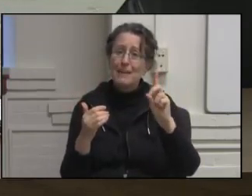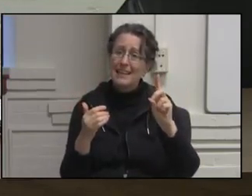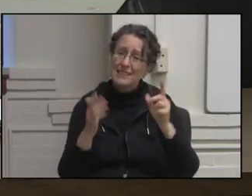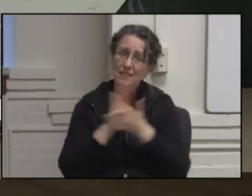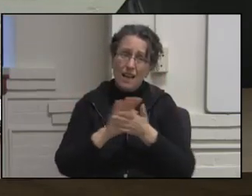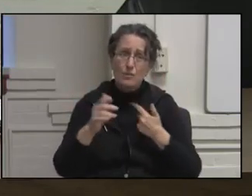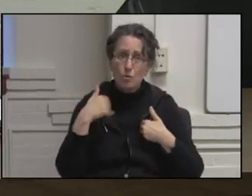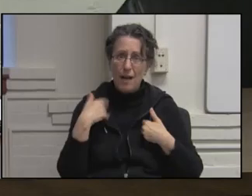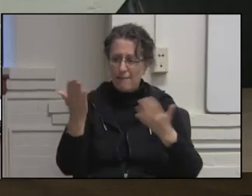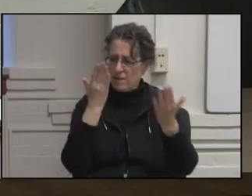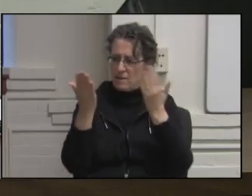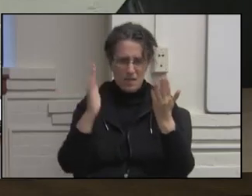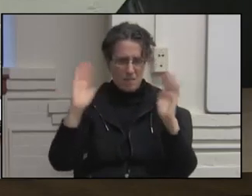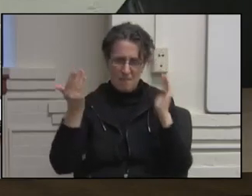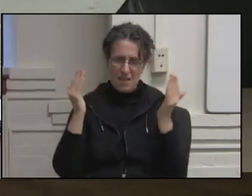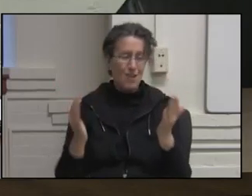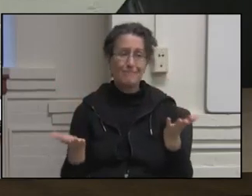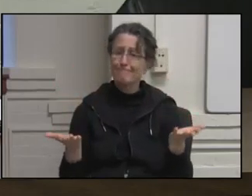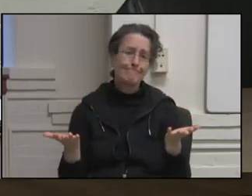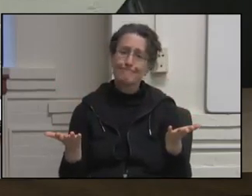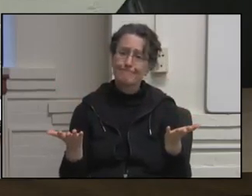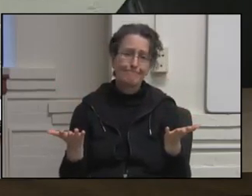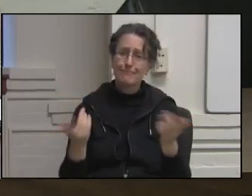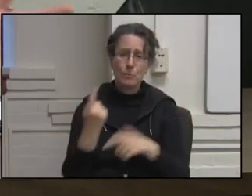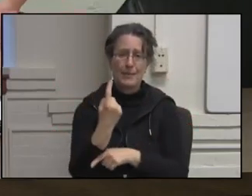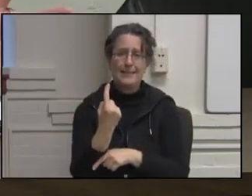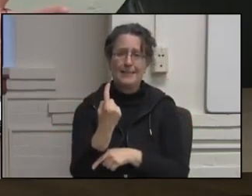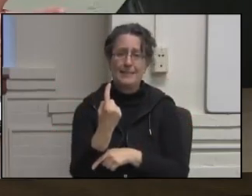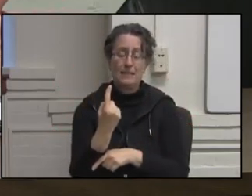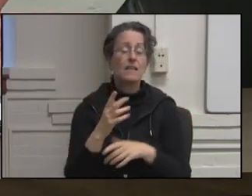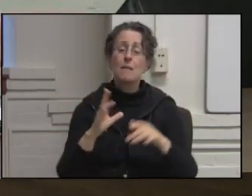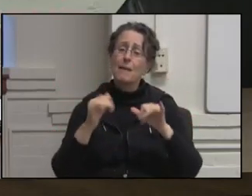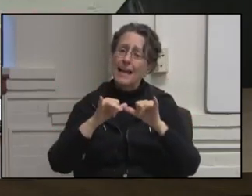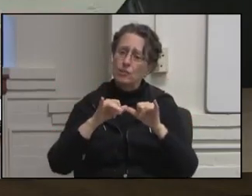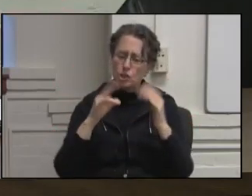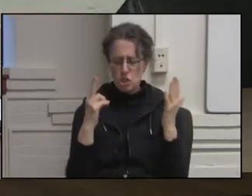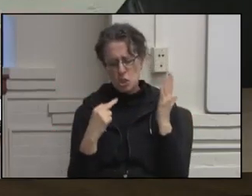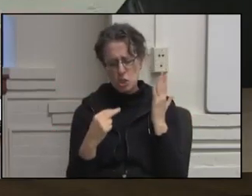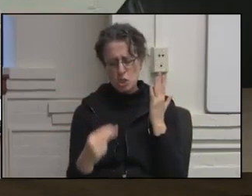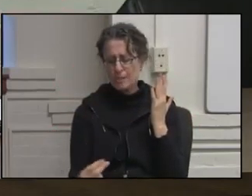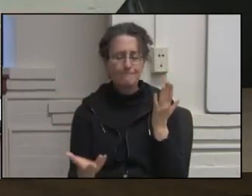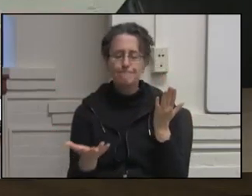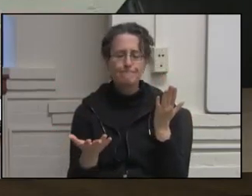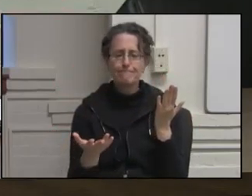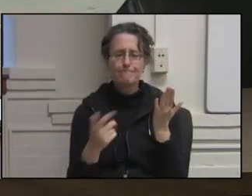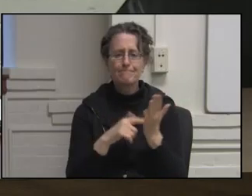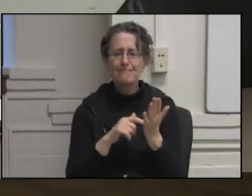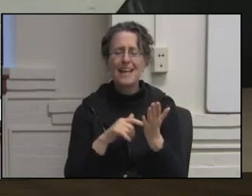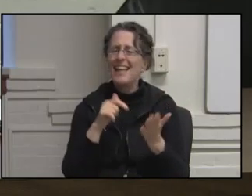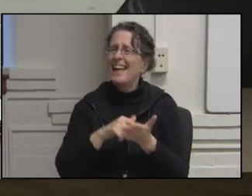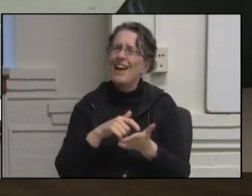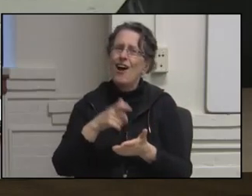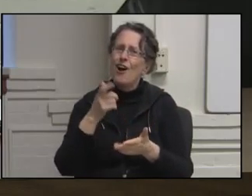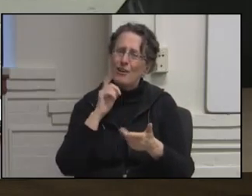competitive bidding. But in this case, we felt that, even the engineers did too, that you can't, it's hard to really put a number on this